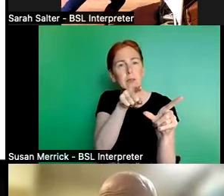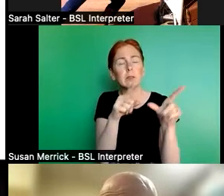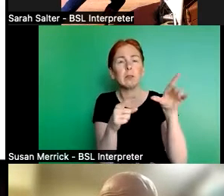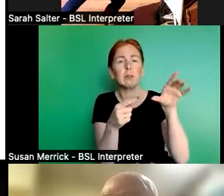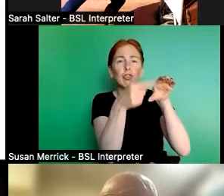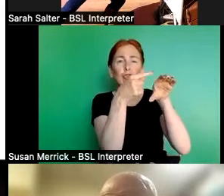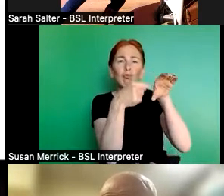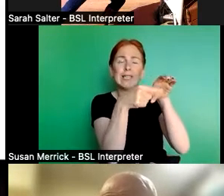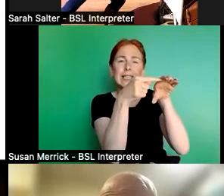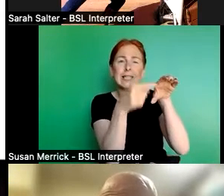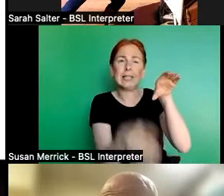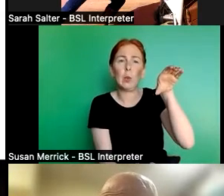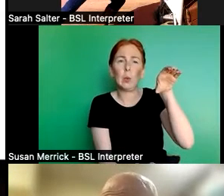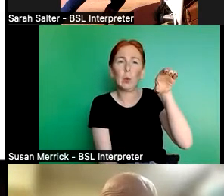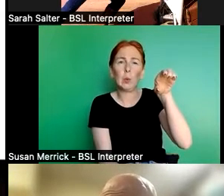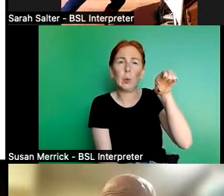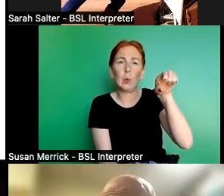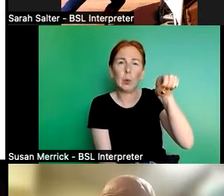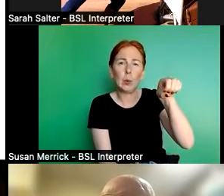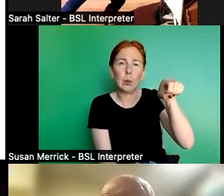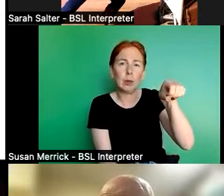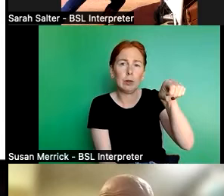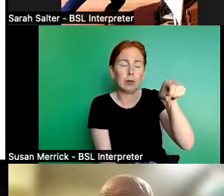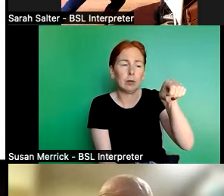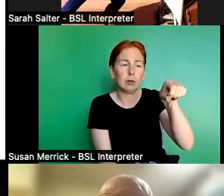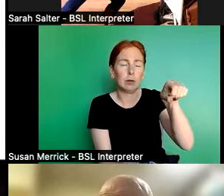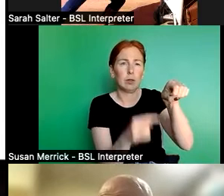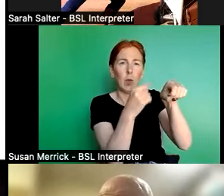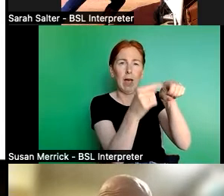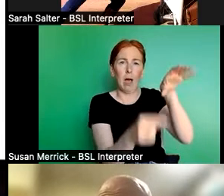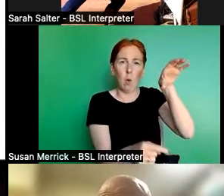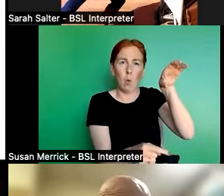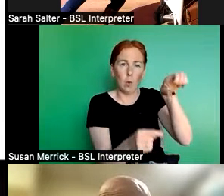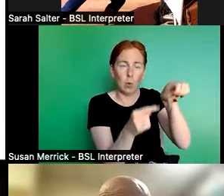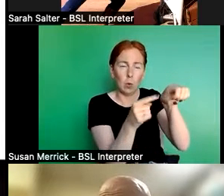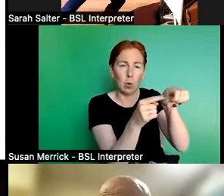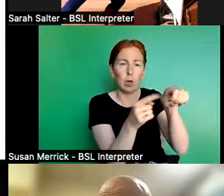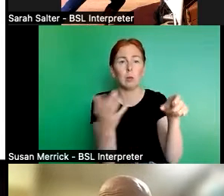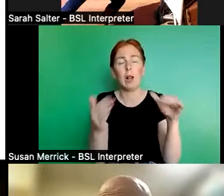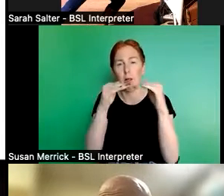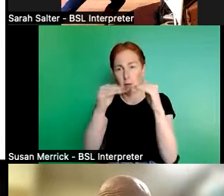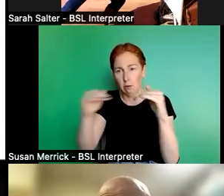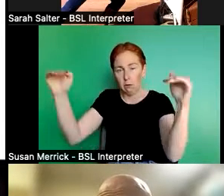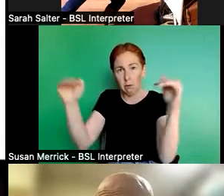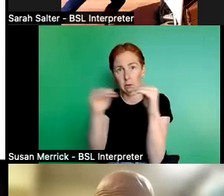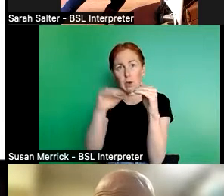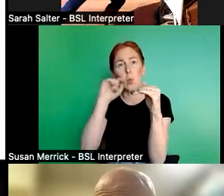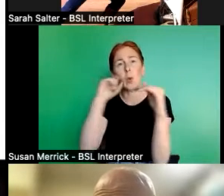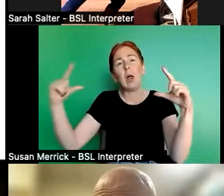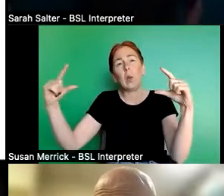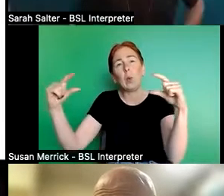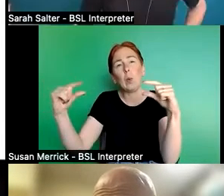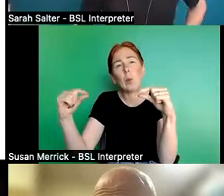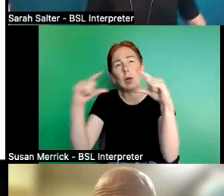white line, gets narrower, and that reflects the progress of the condition. And it is very